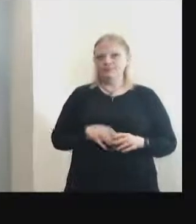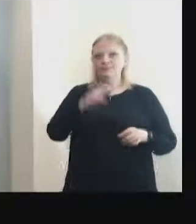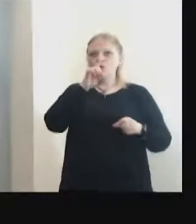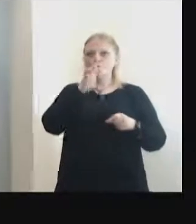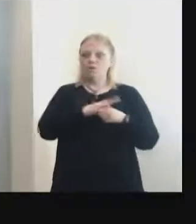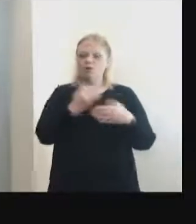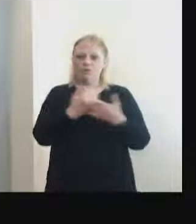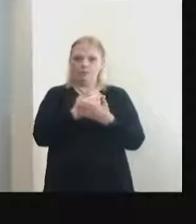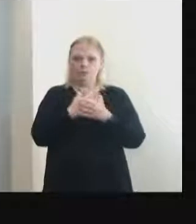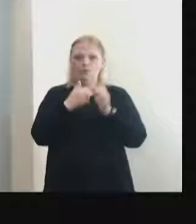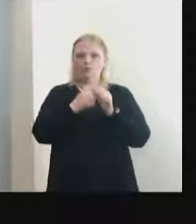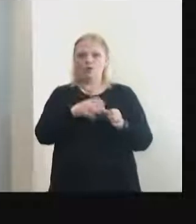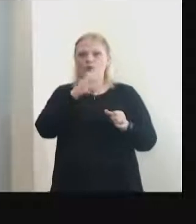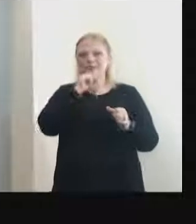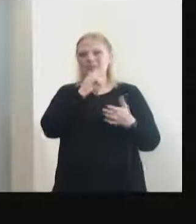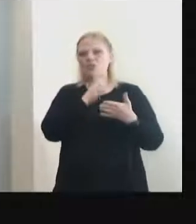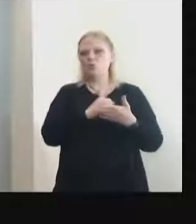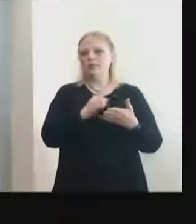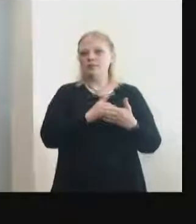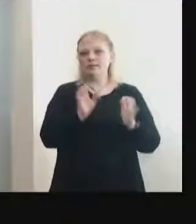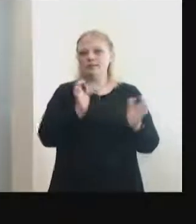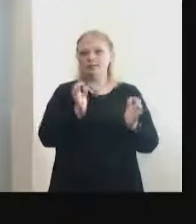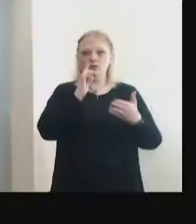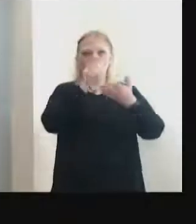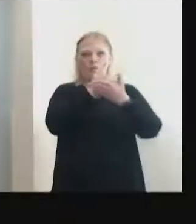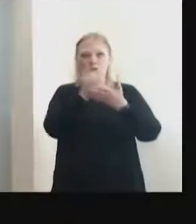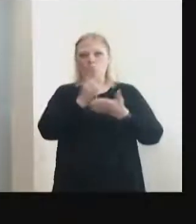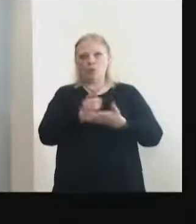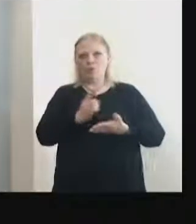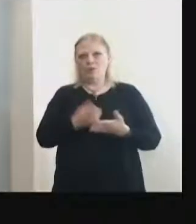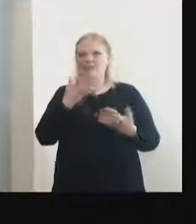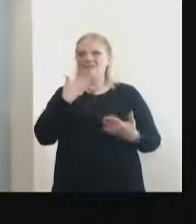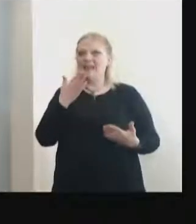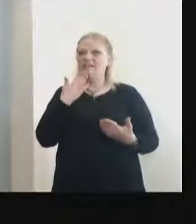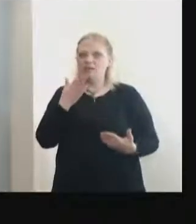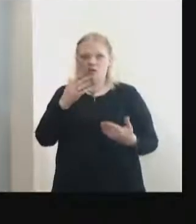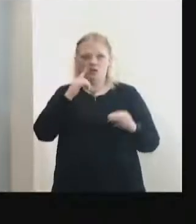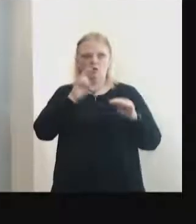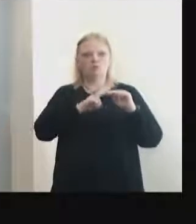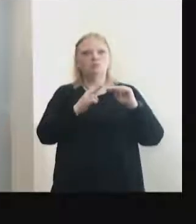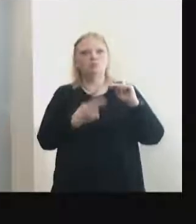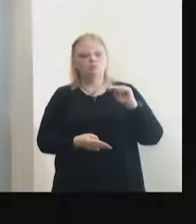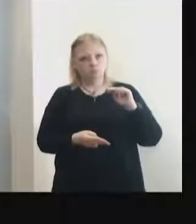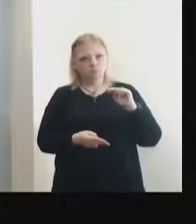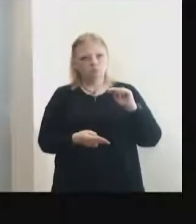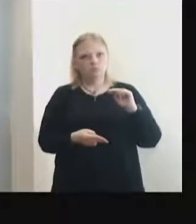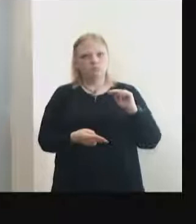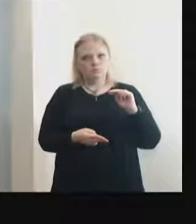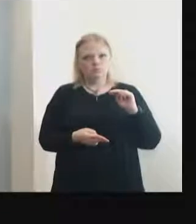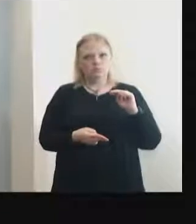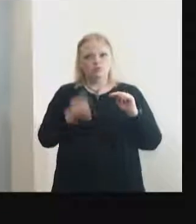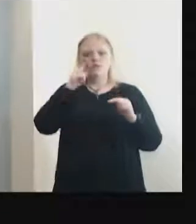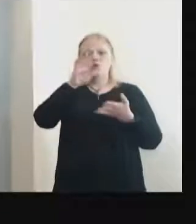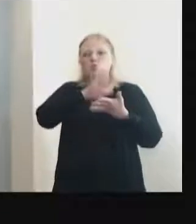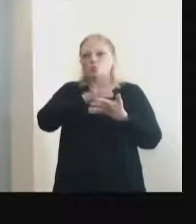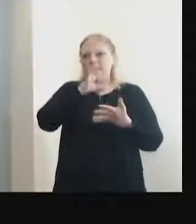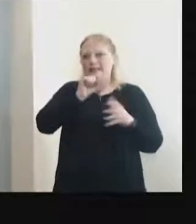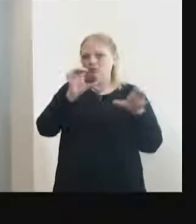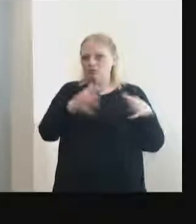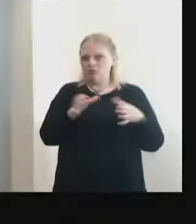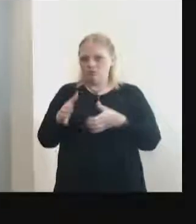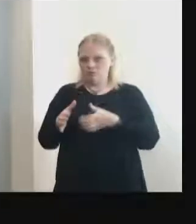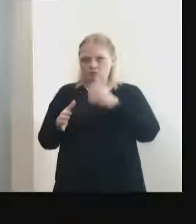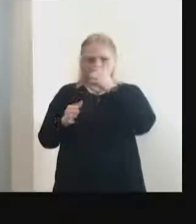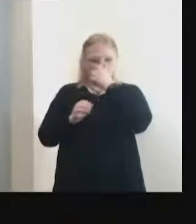Confirmed new cases by age, weekly comparison. If we do a week to week, thankfully there has been a decline as we look at it in the school age category,